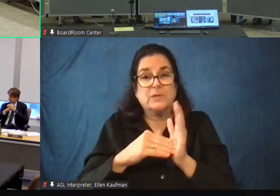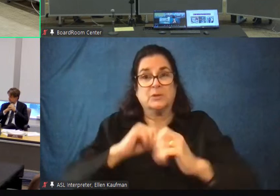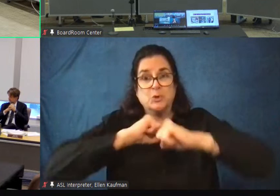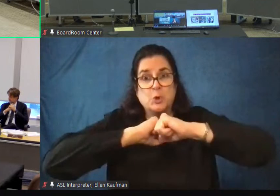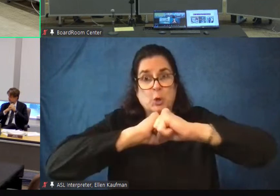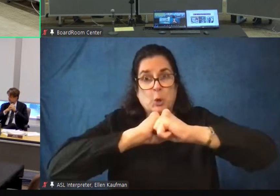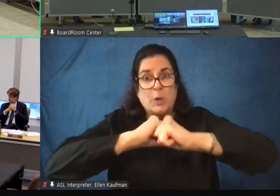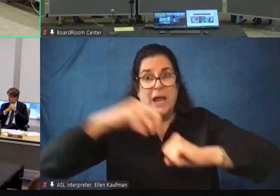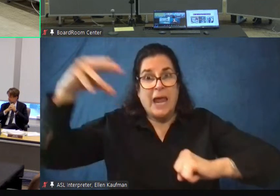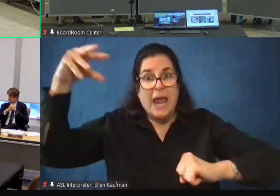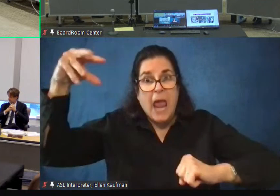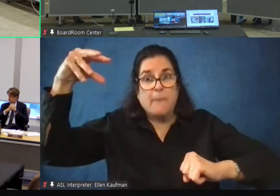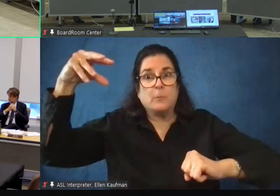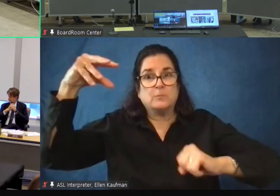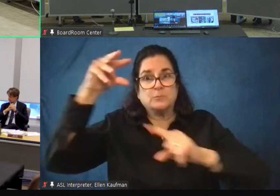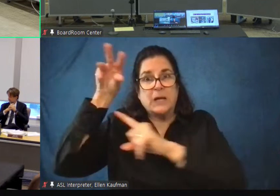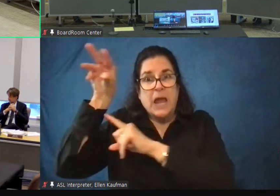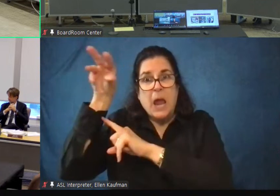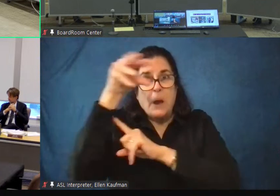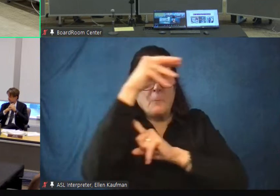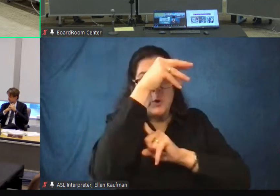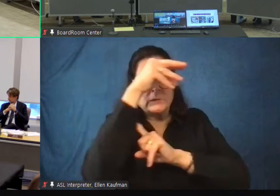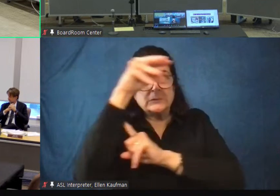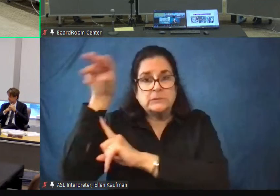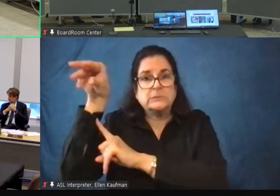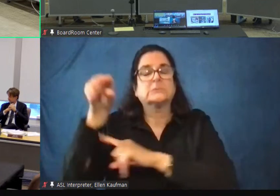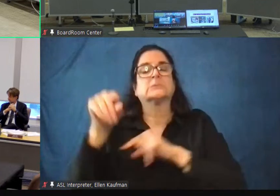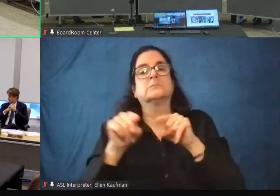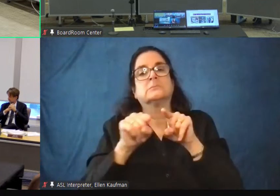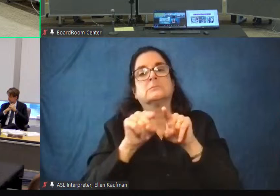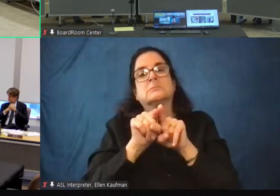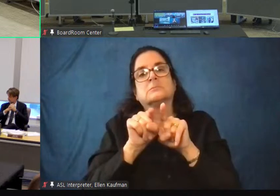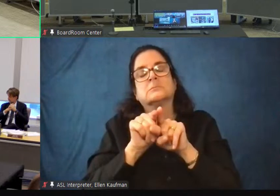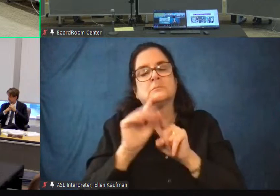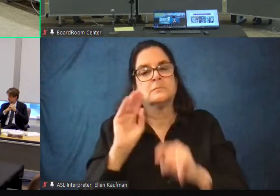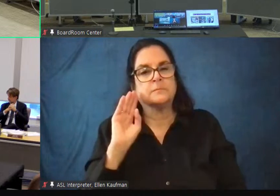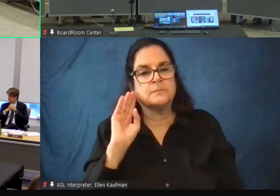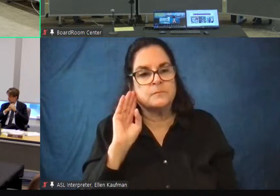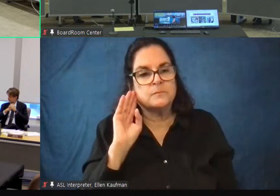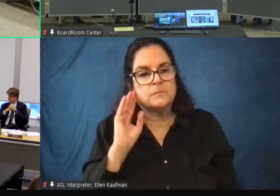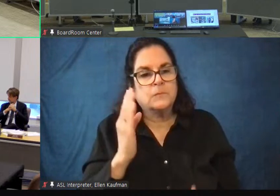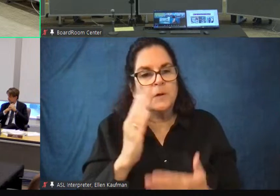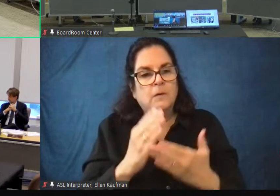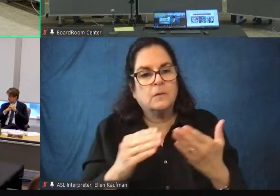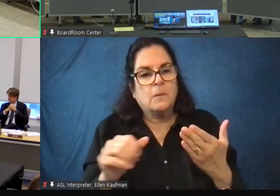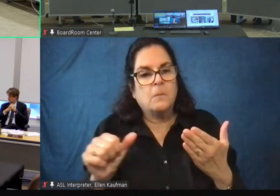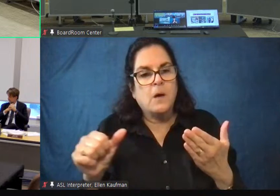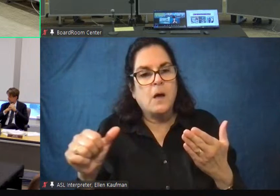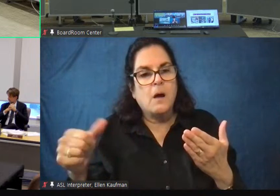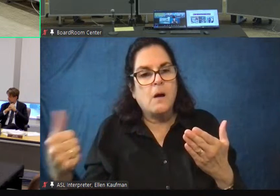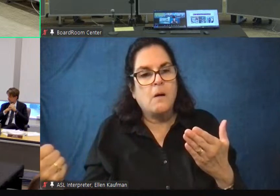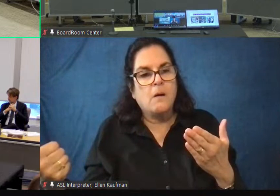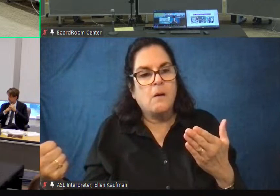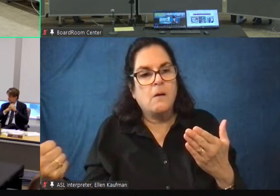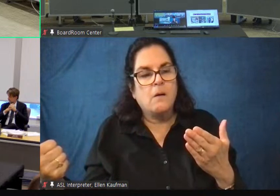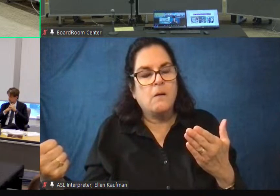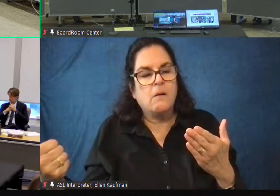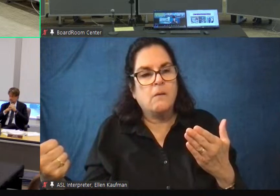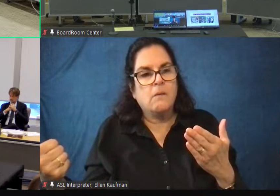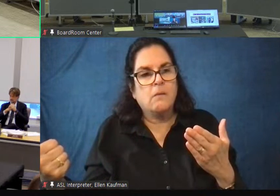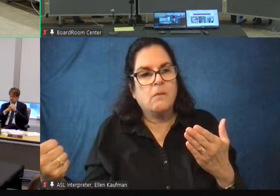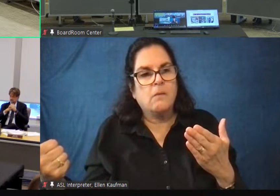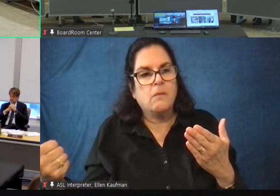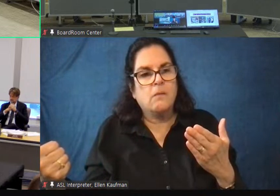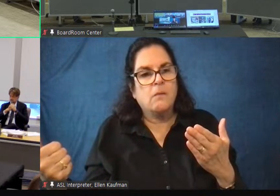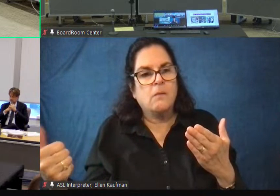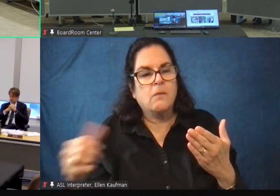also benefit from the additional support that we get from district police officers who will assist and respond to incidents in our system, separate and